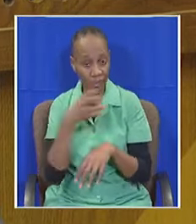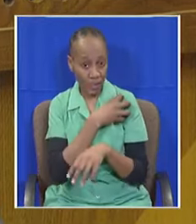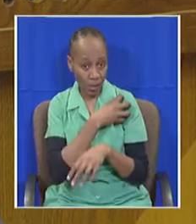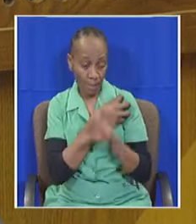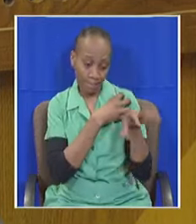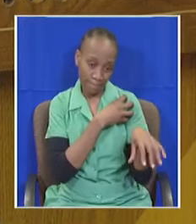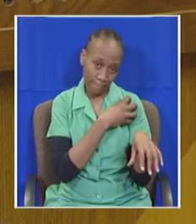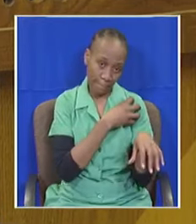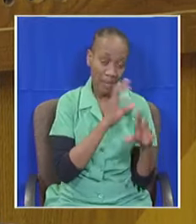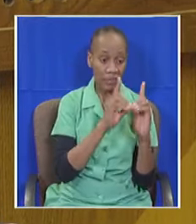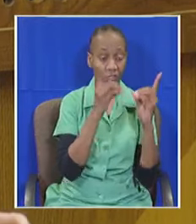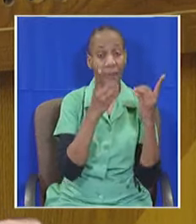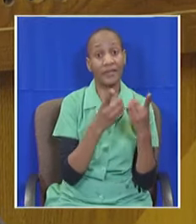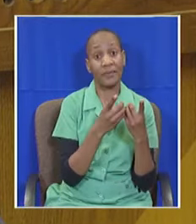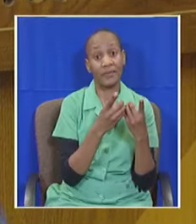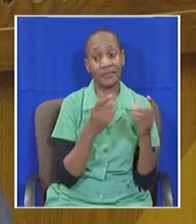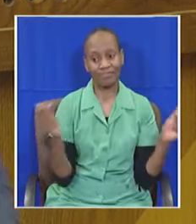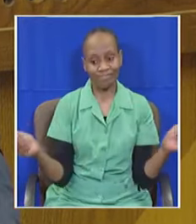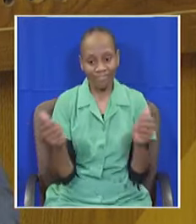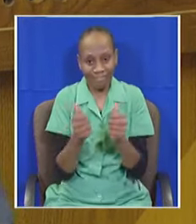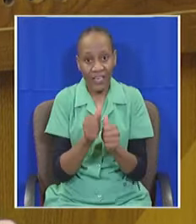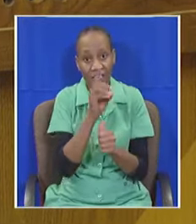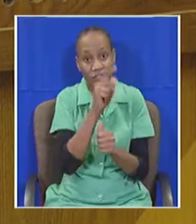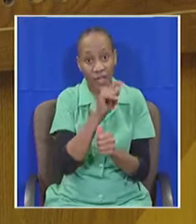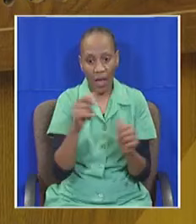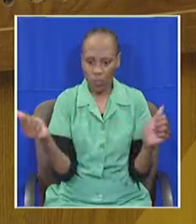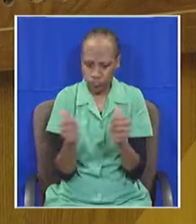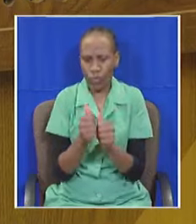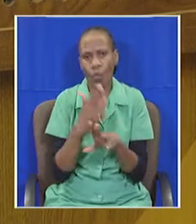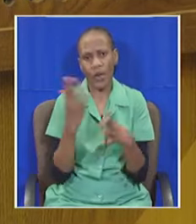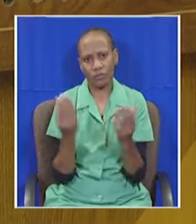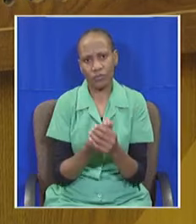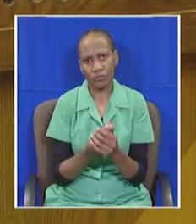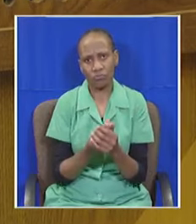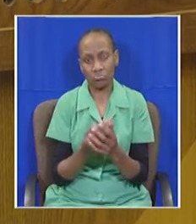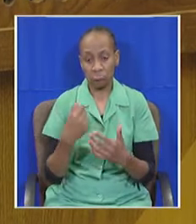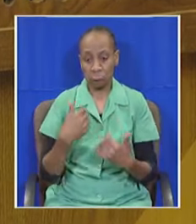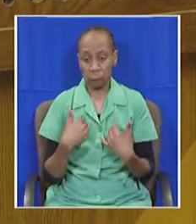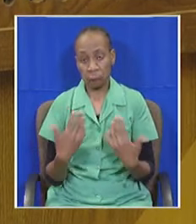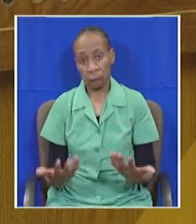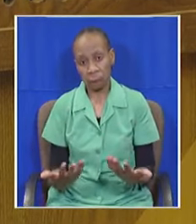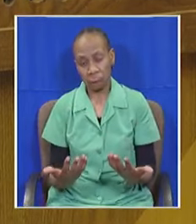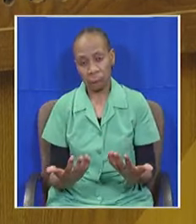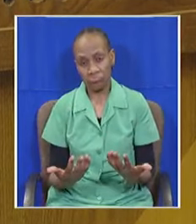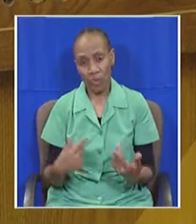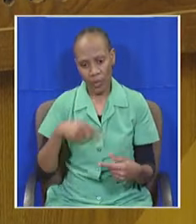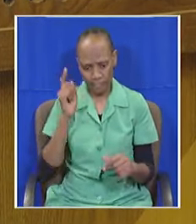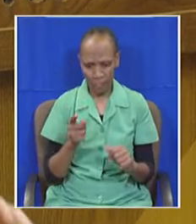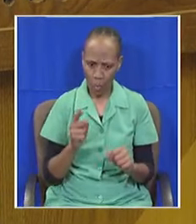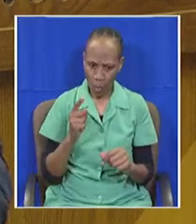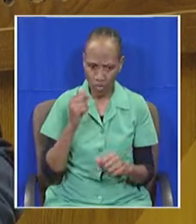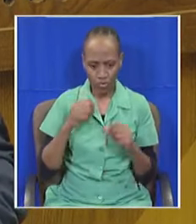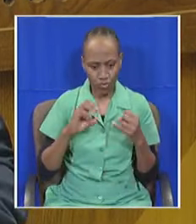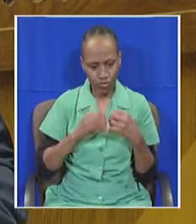and between our department in trade and industry. Mars is the next frontier, and we need to be prepared to forge